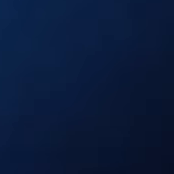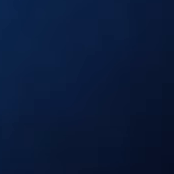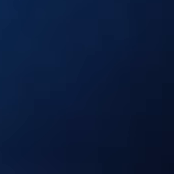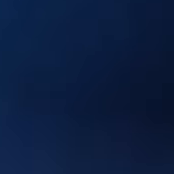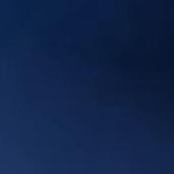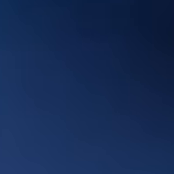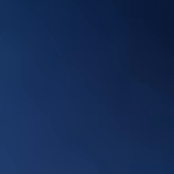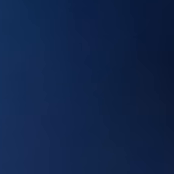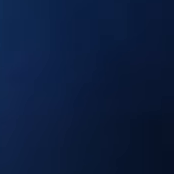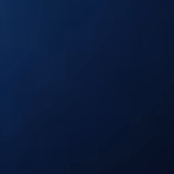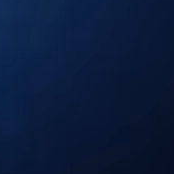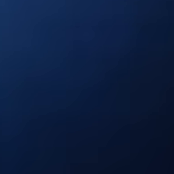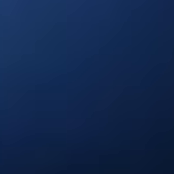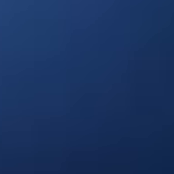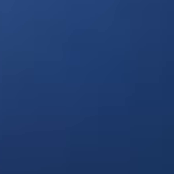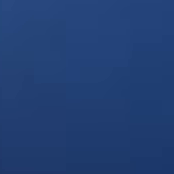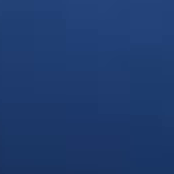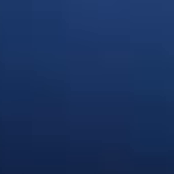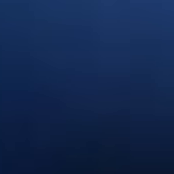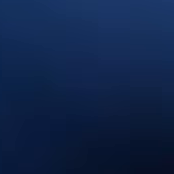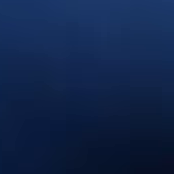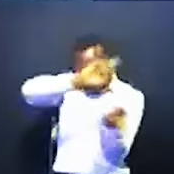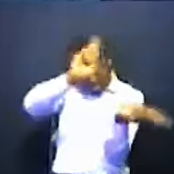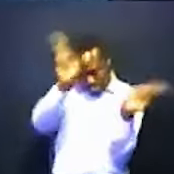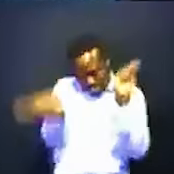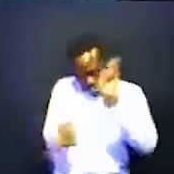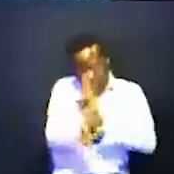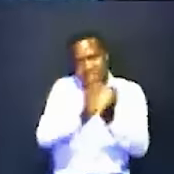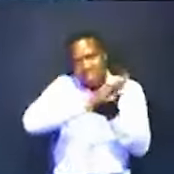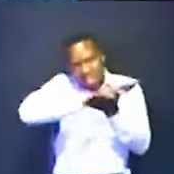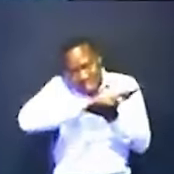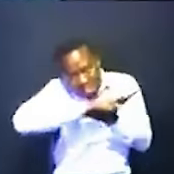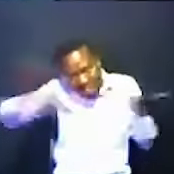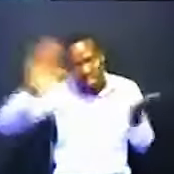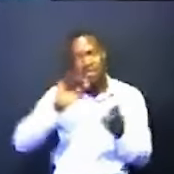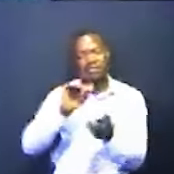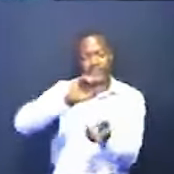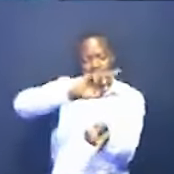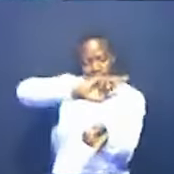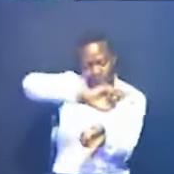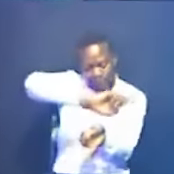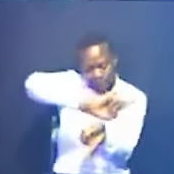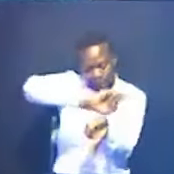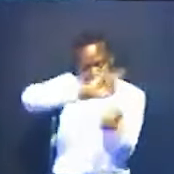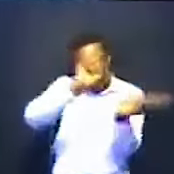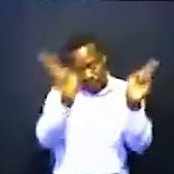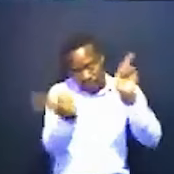as Christians. We need to show genuine